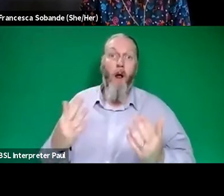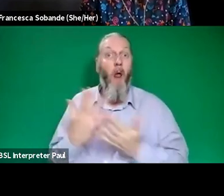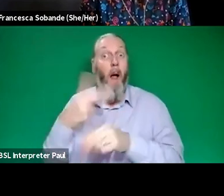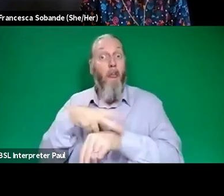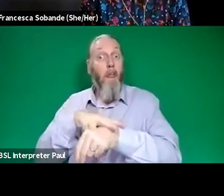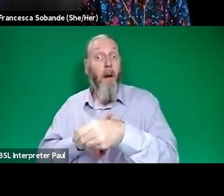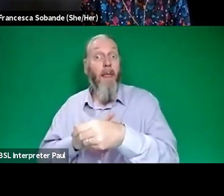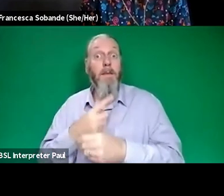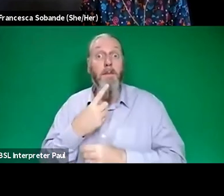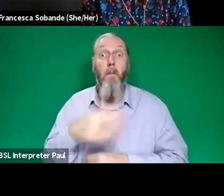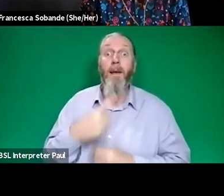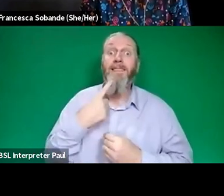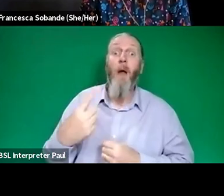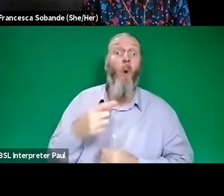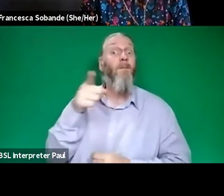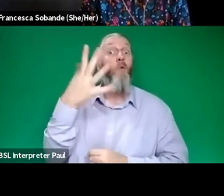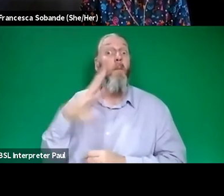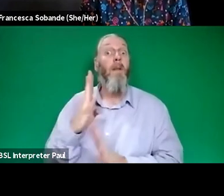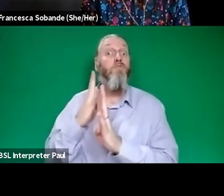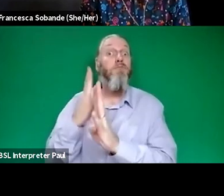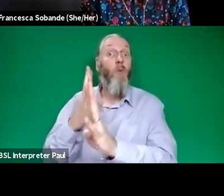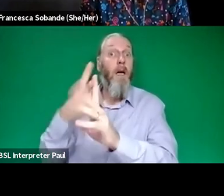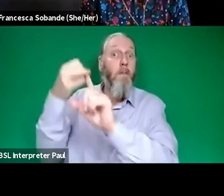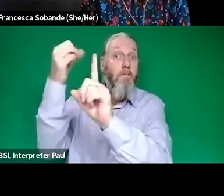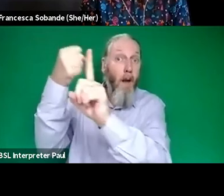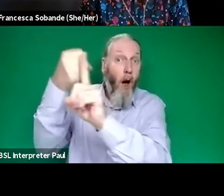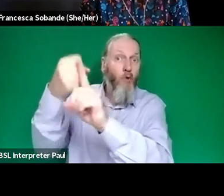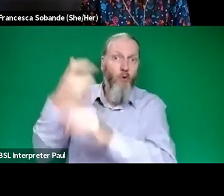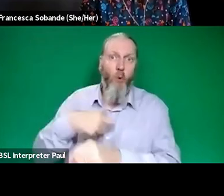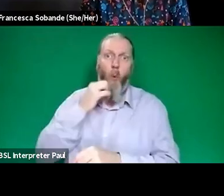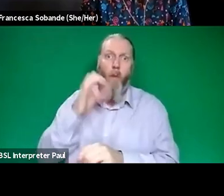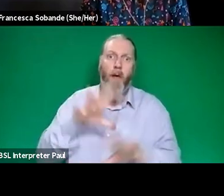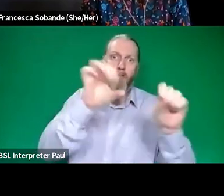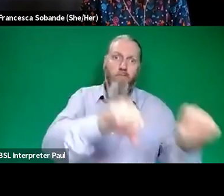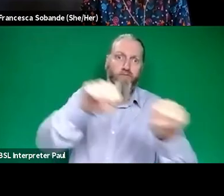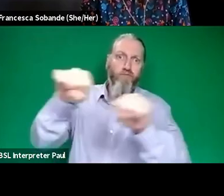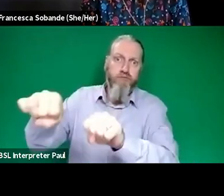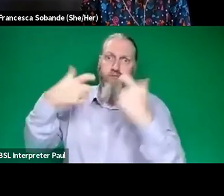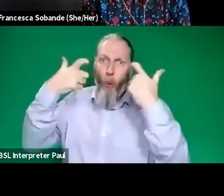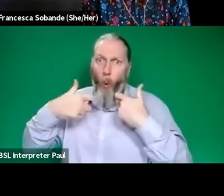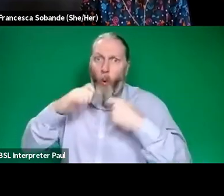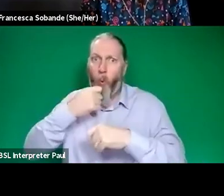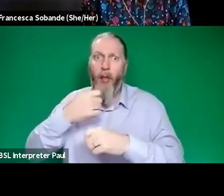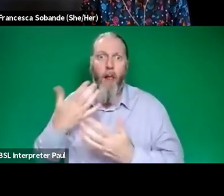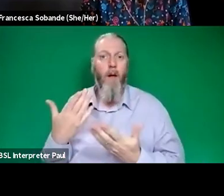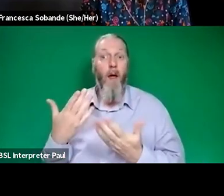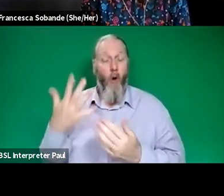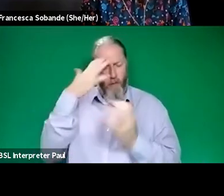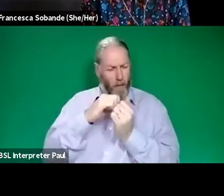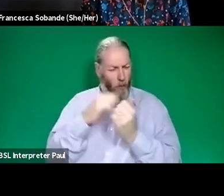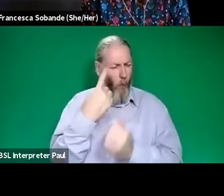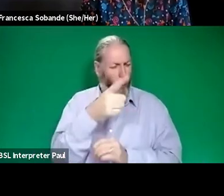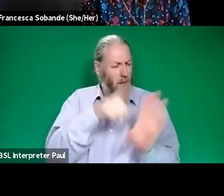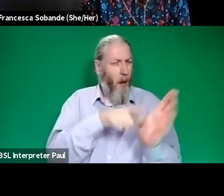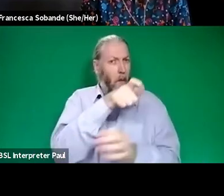of direct action, you would be criminalized for it. And I remember the young person I worked with to organize